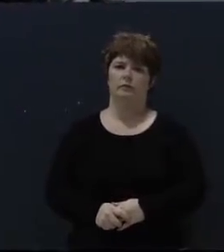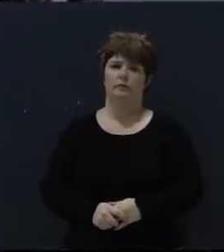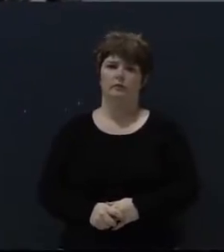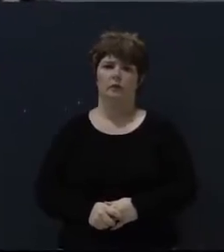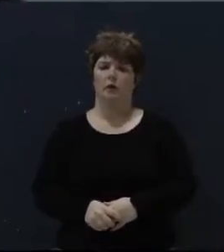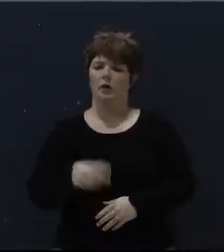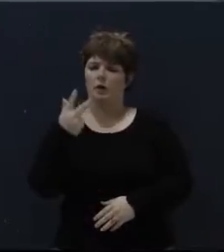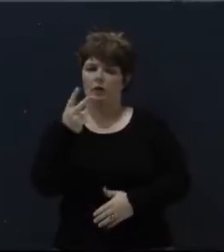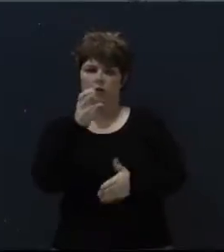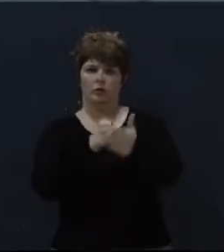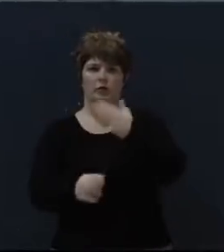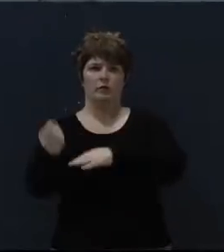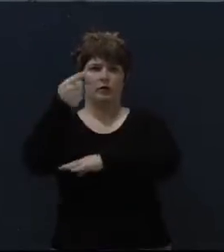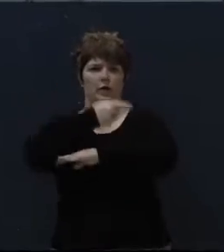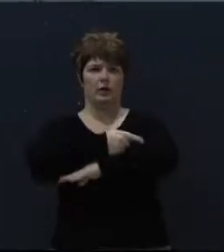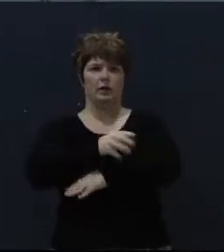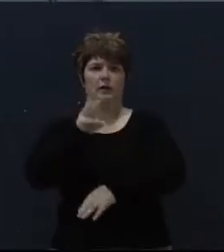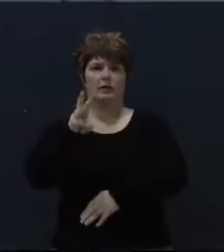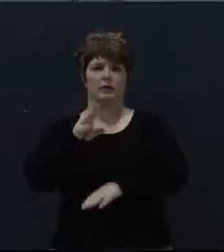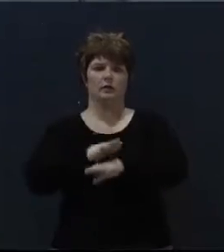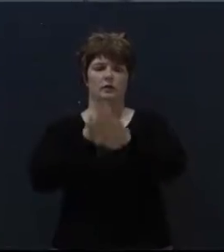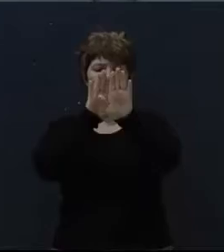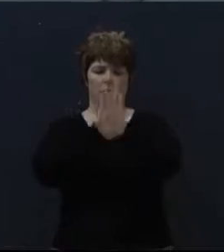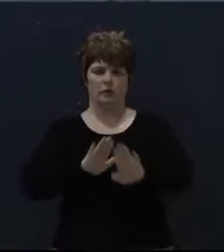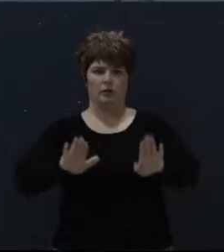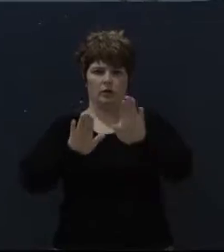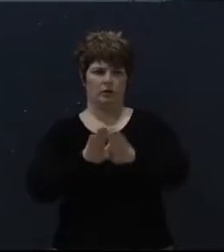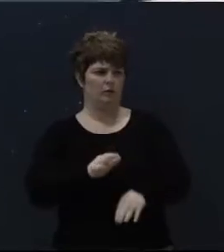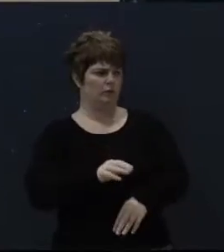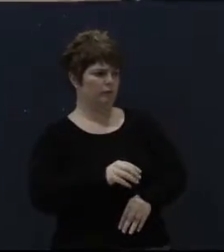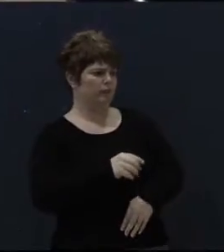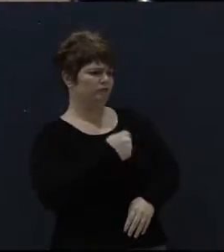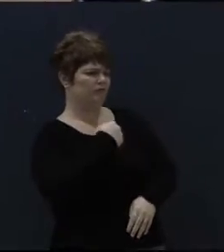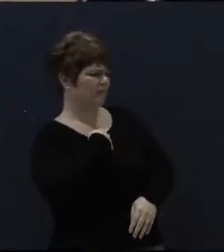3 a day and 6 on Sunday. You said, well, I ain't got time for three chapters.